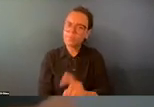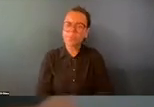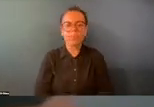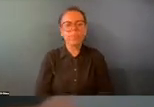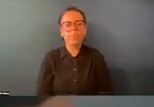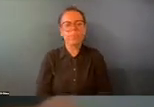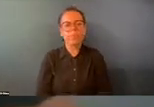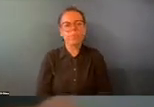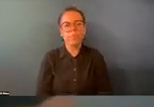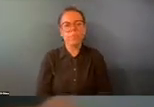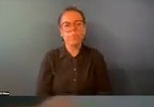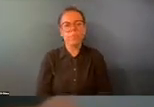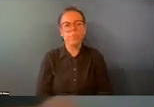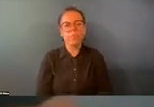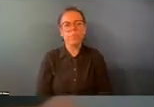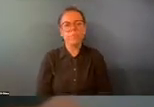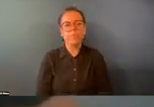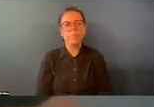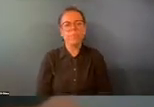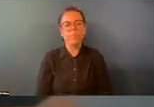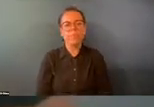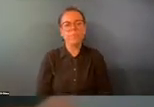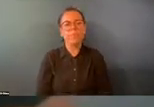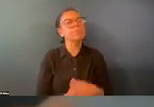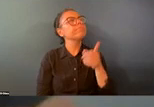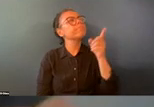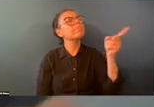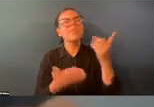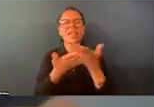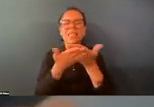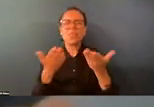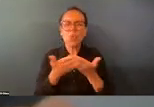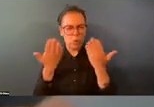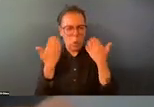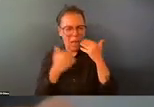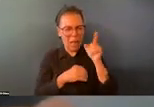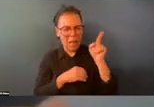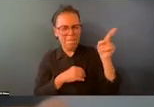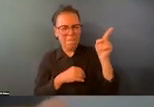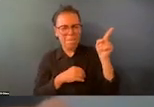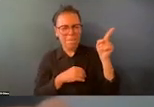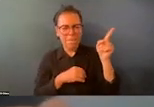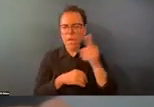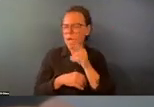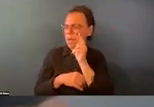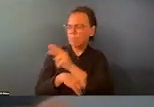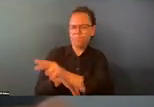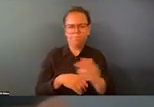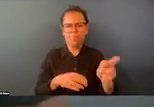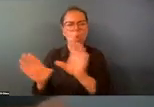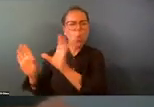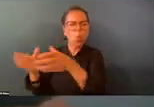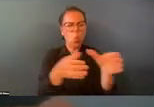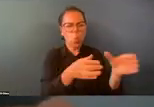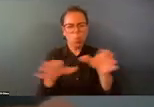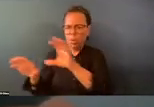country policies mainstream gender equity commitments in the climate context, with recognizing specific groups as vulnerable and